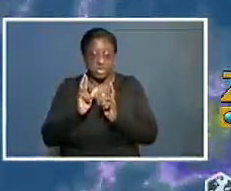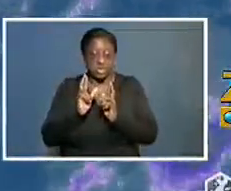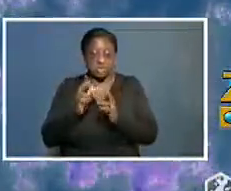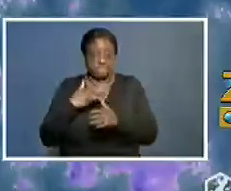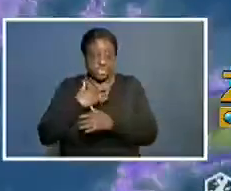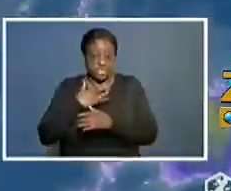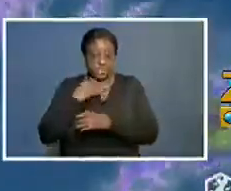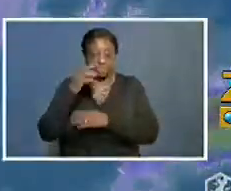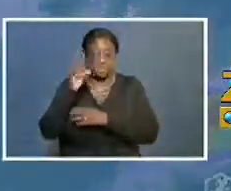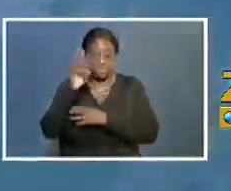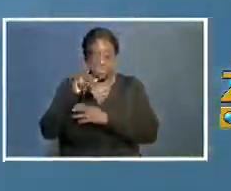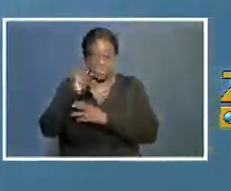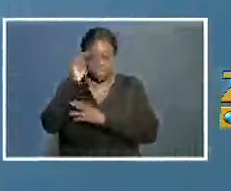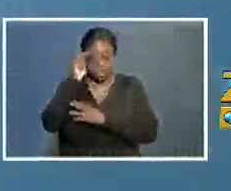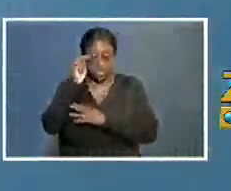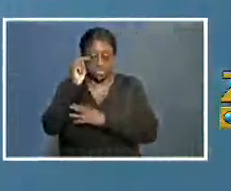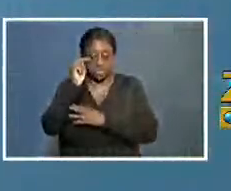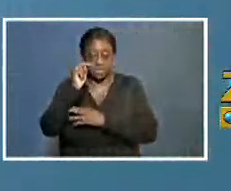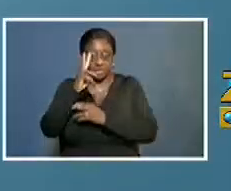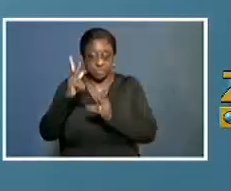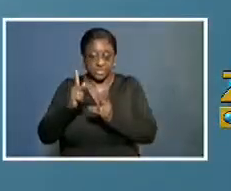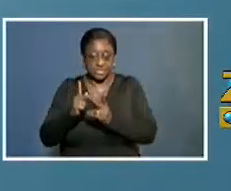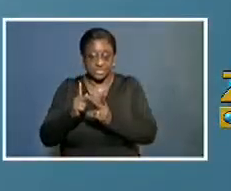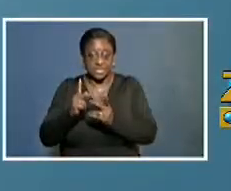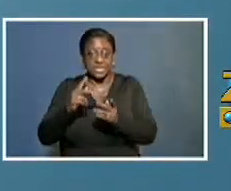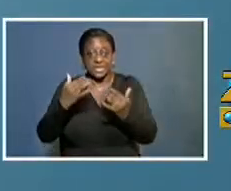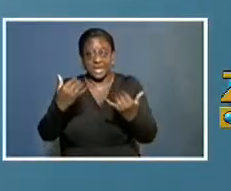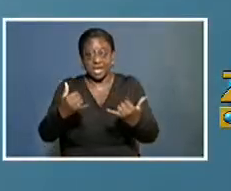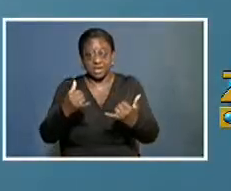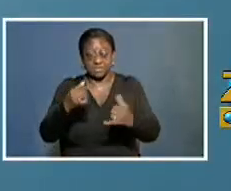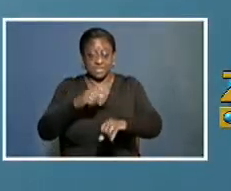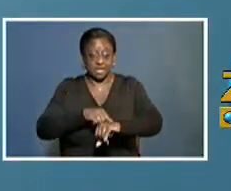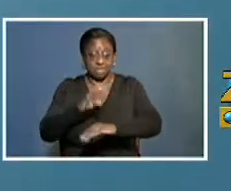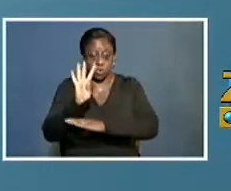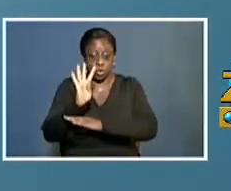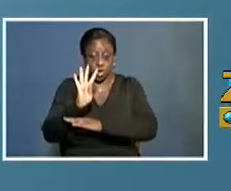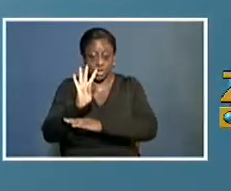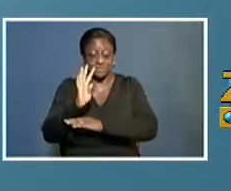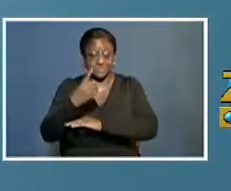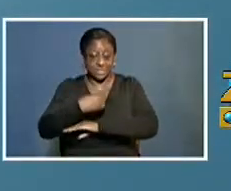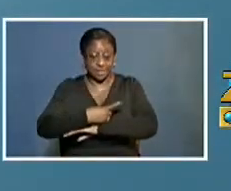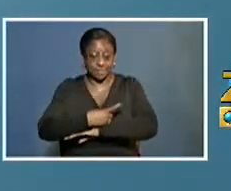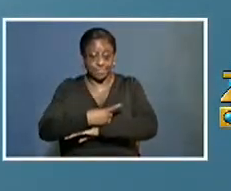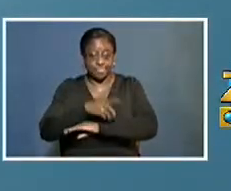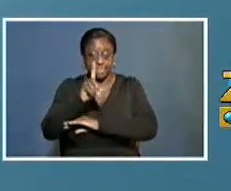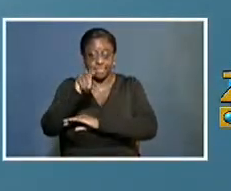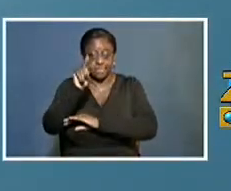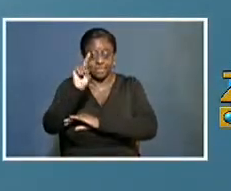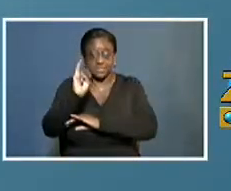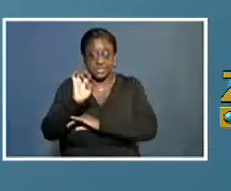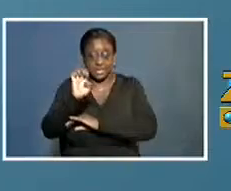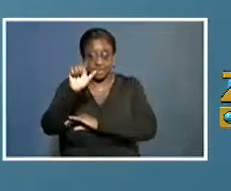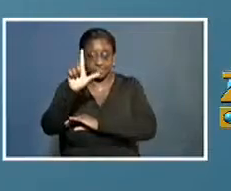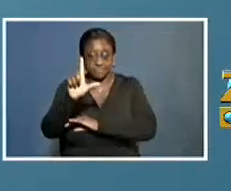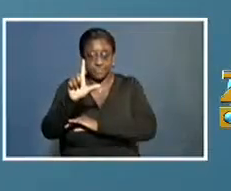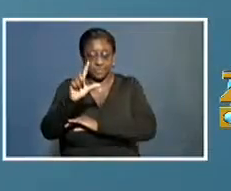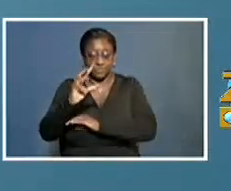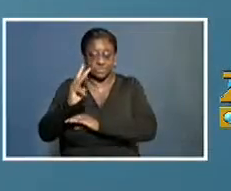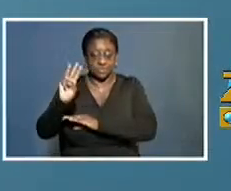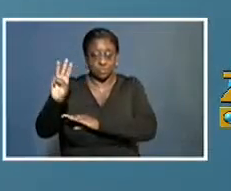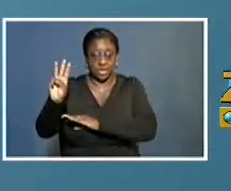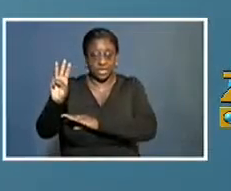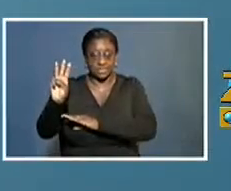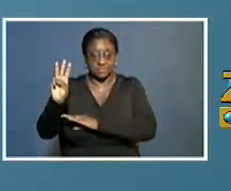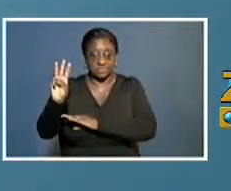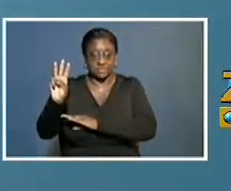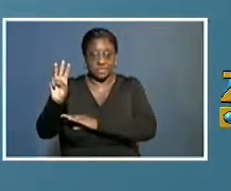Lesser Antilles. And now we take you to Danielle at 4 o'clock this afternoon. Danielle was just over 800 miles to the west of the